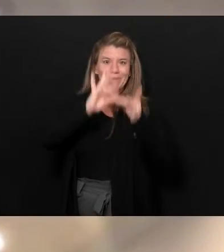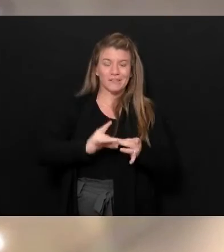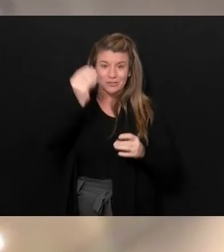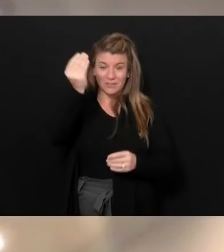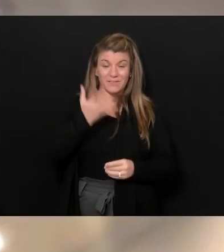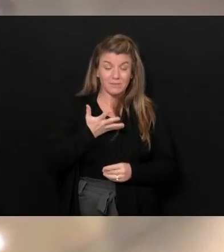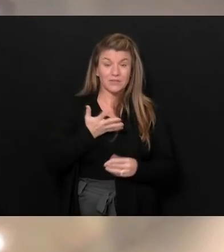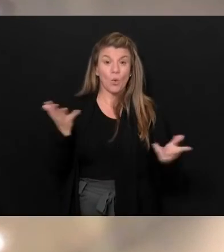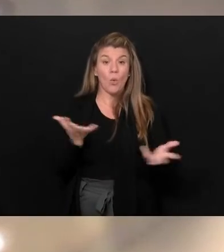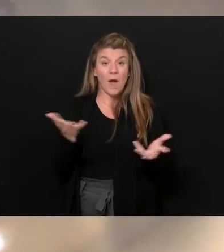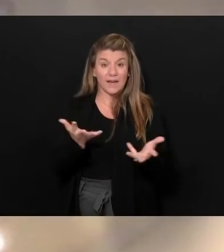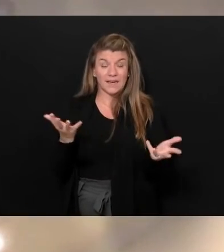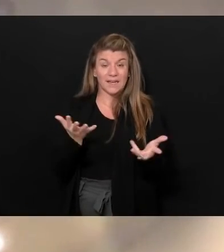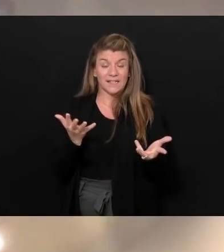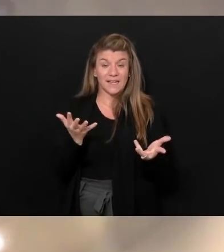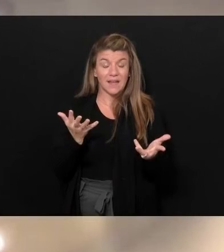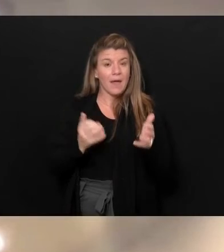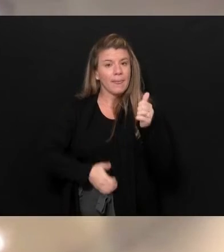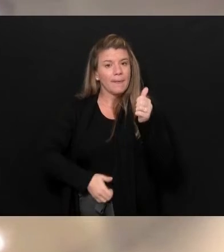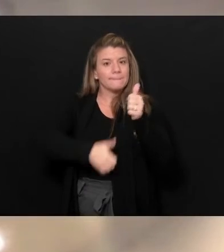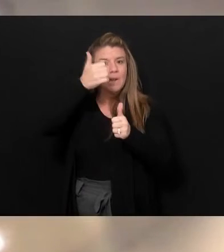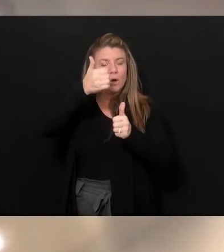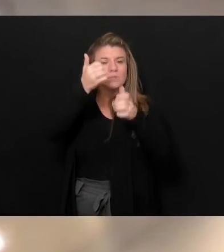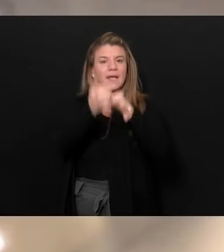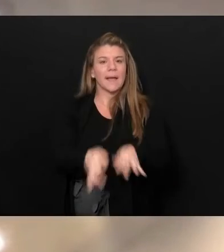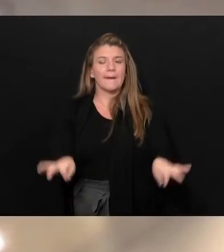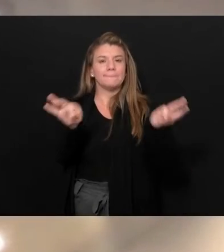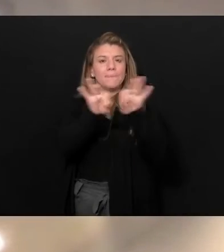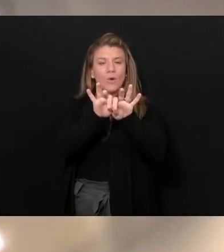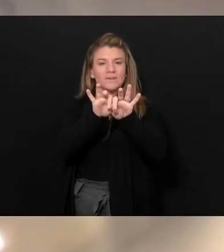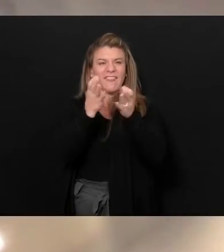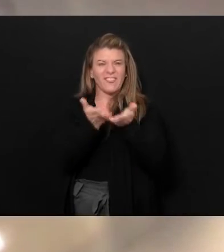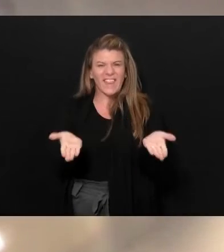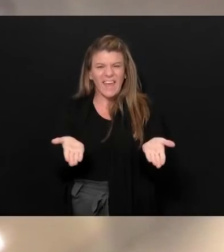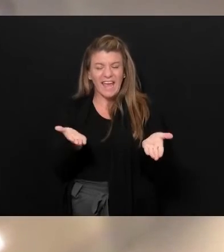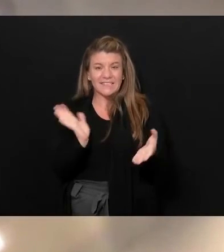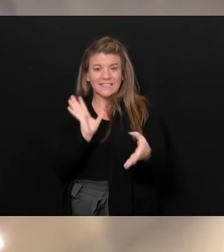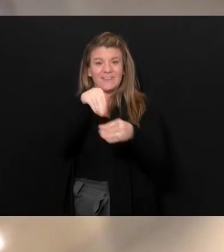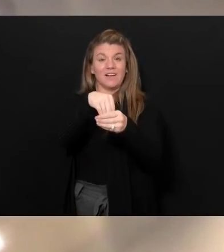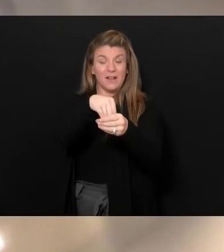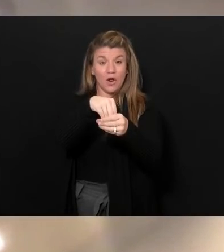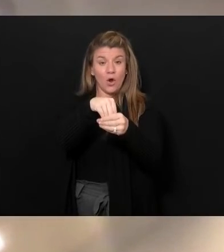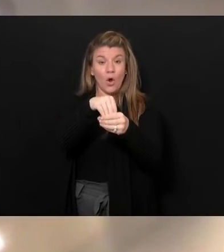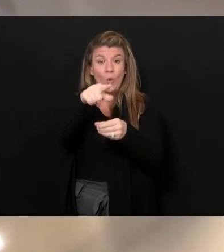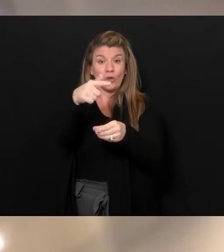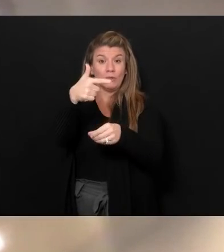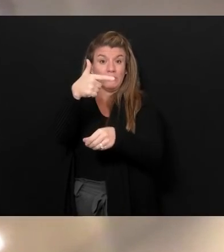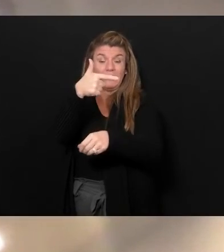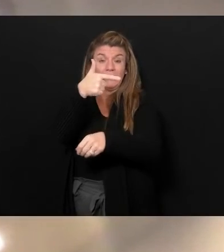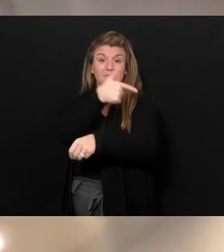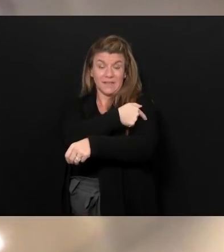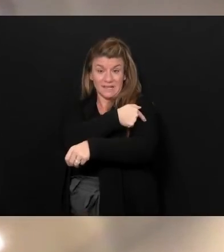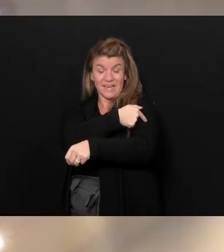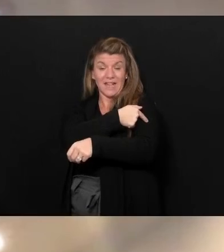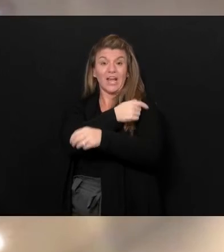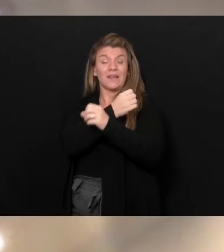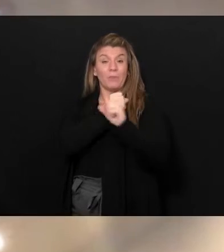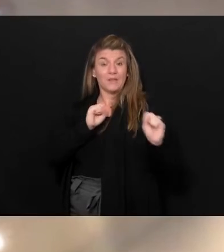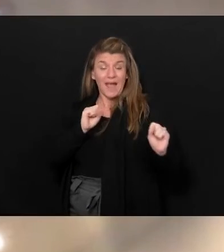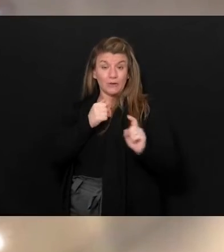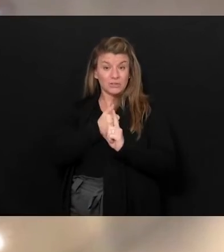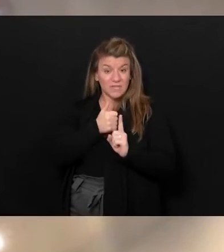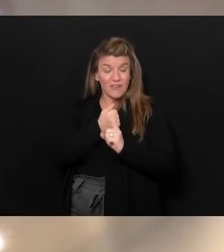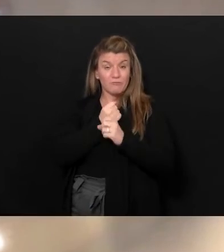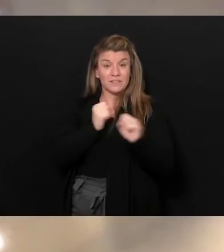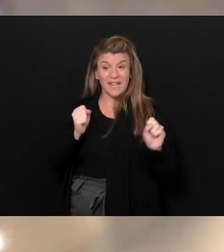briefly, is that the single most important parameter as we inject people to protect, to do what the governor's asked us